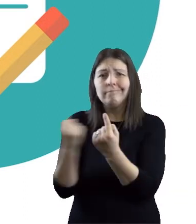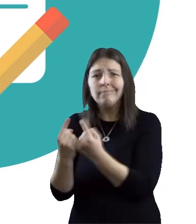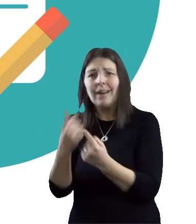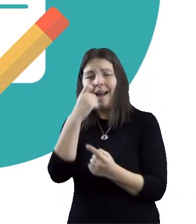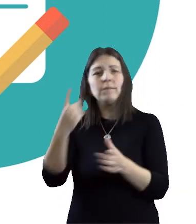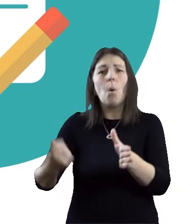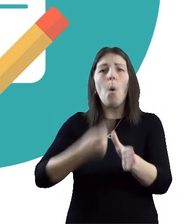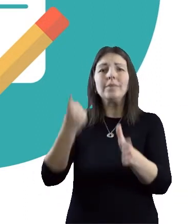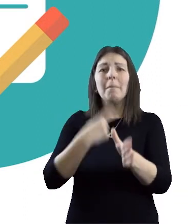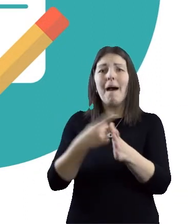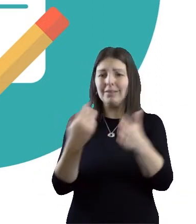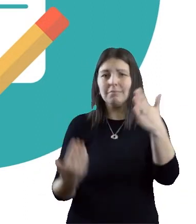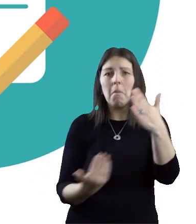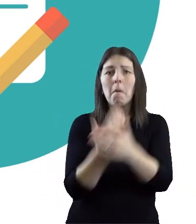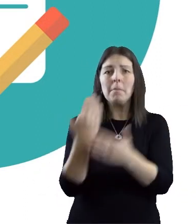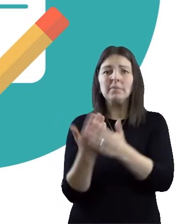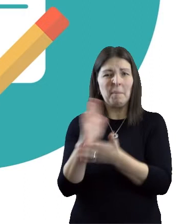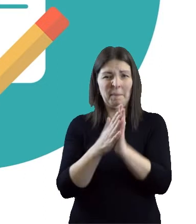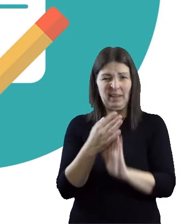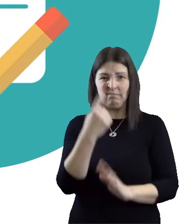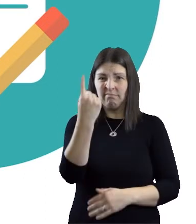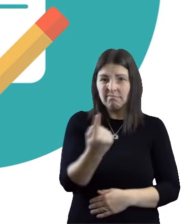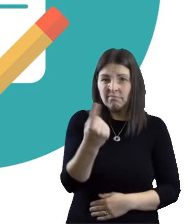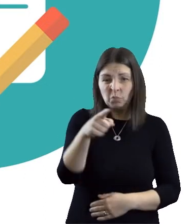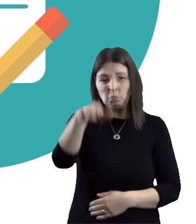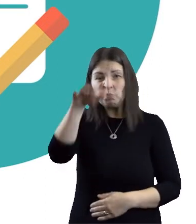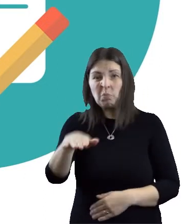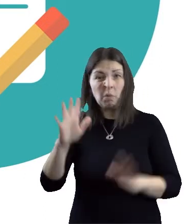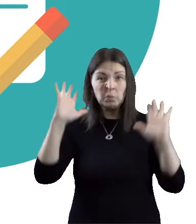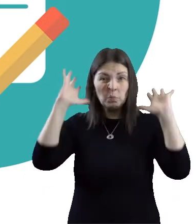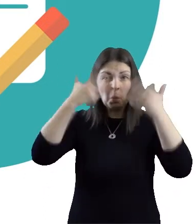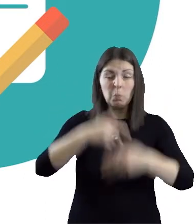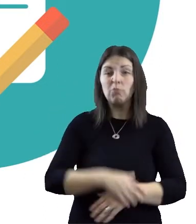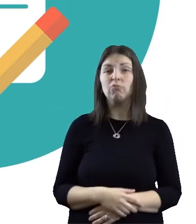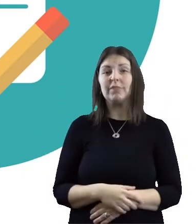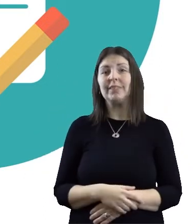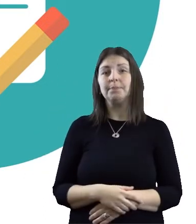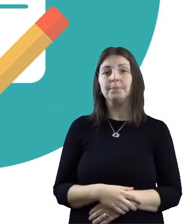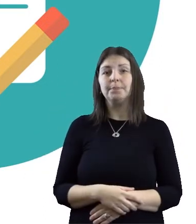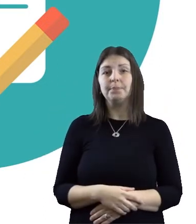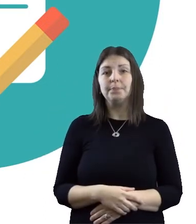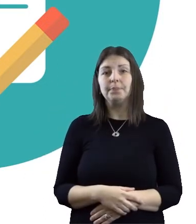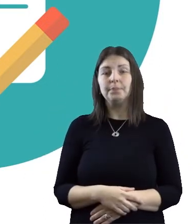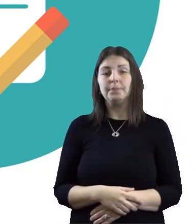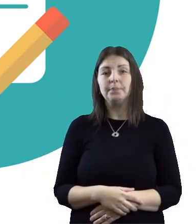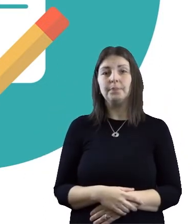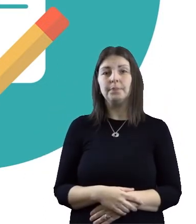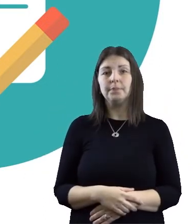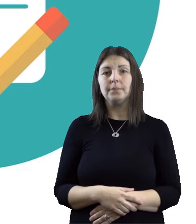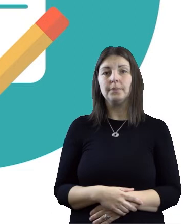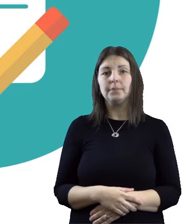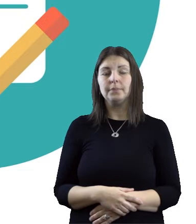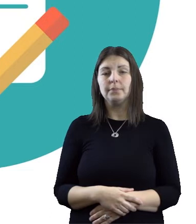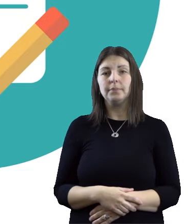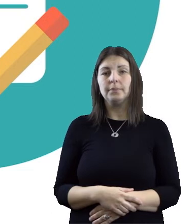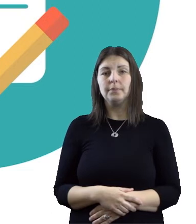on automatic updates so that you can update your devices when you are not using them. This makes the updates less of a burden and keeps you